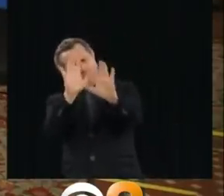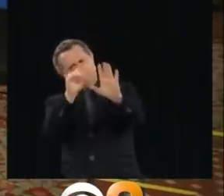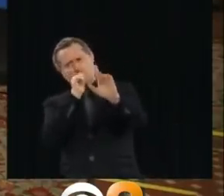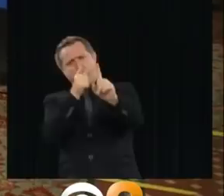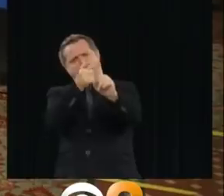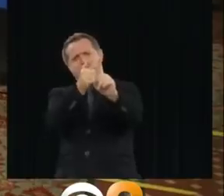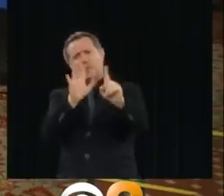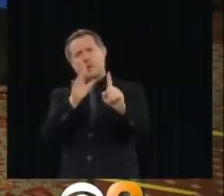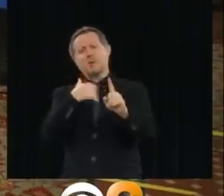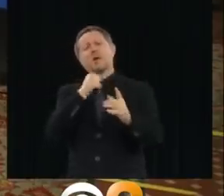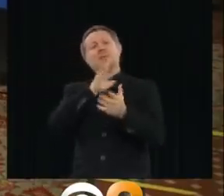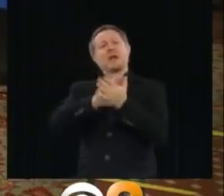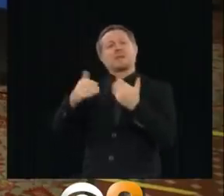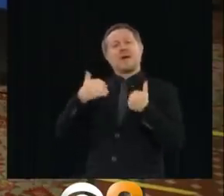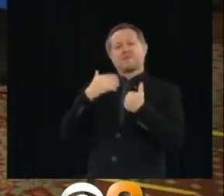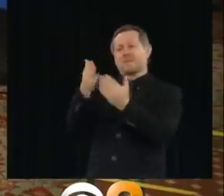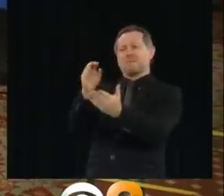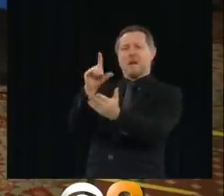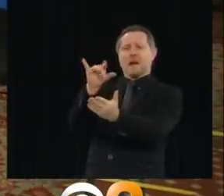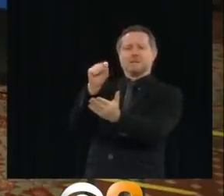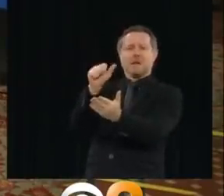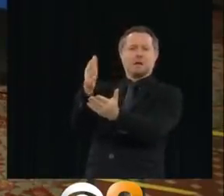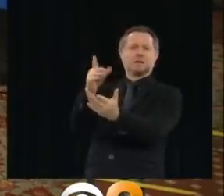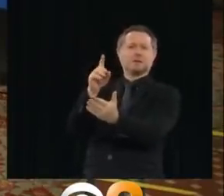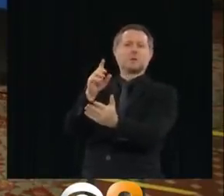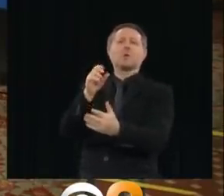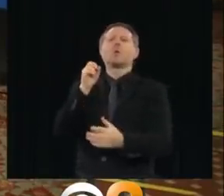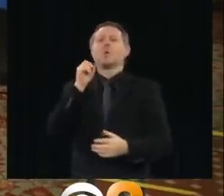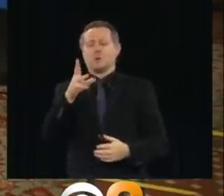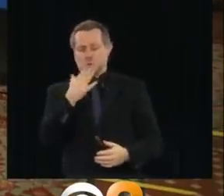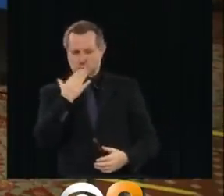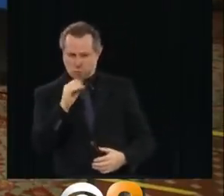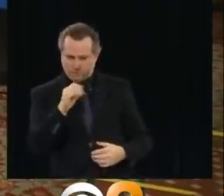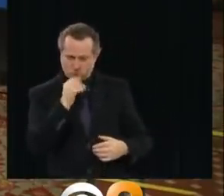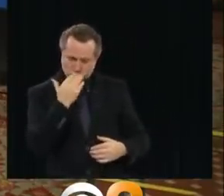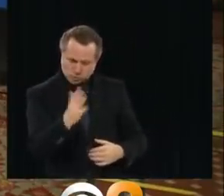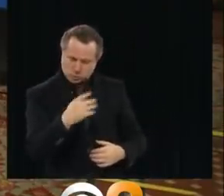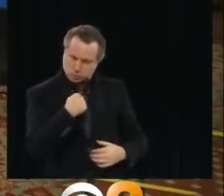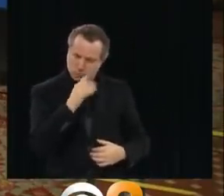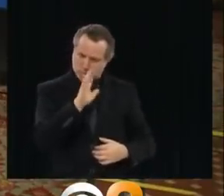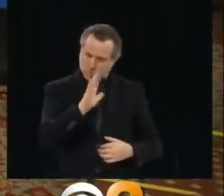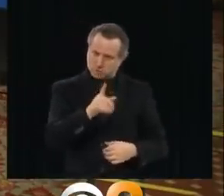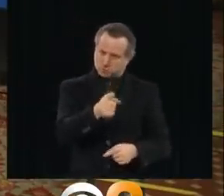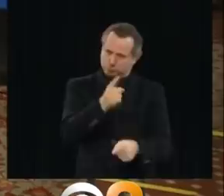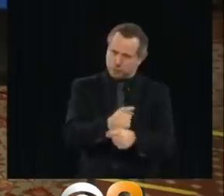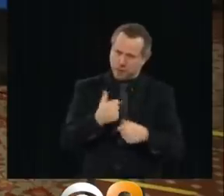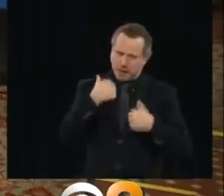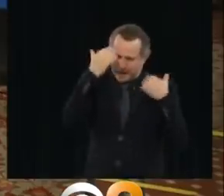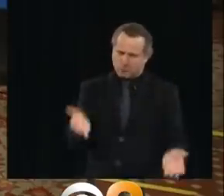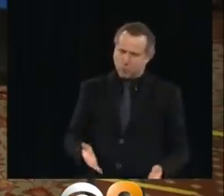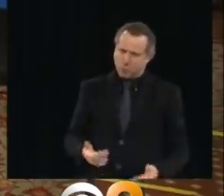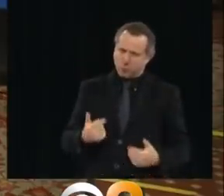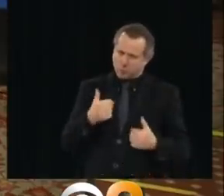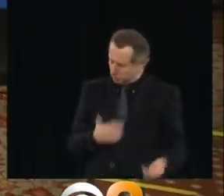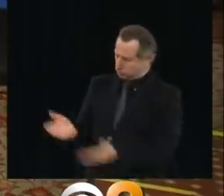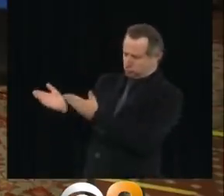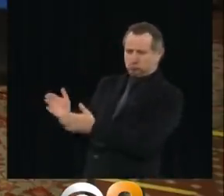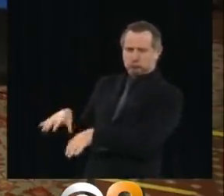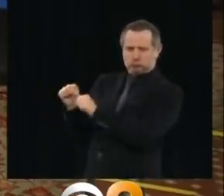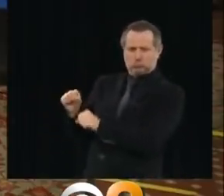Melissa more than an insult to the government. All right. Well, that's a good thing to know. And you happen to be right. I don't know. So I will defer to